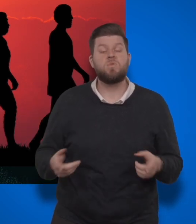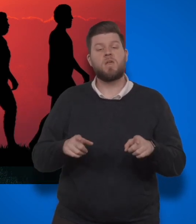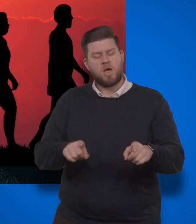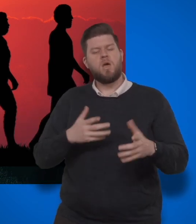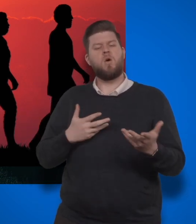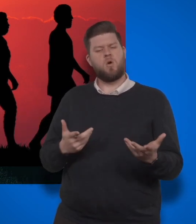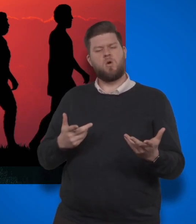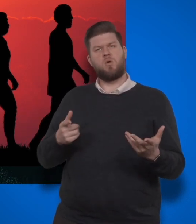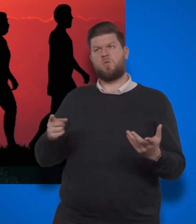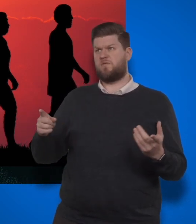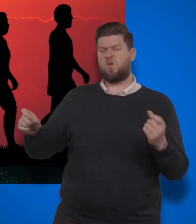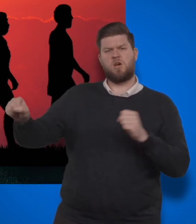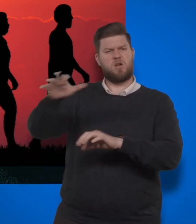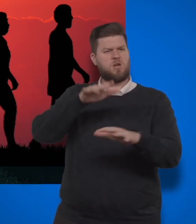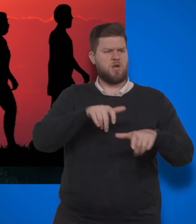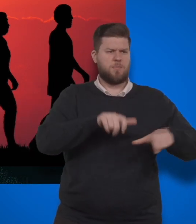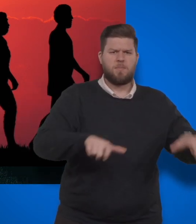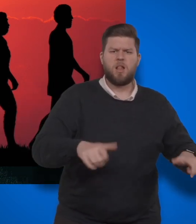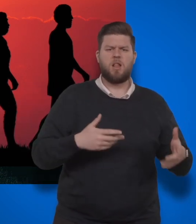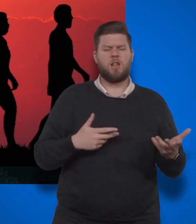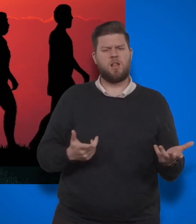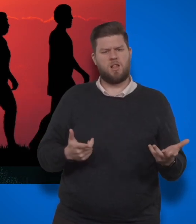Homo sapiens. Perhaps the history of our life on this planet is